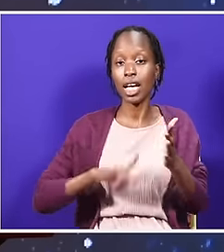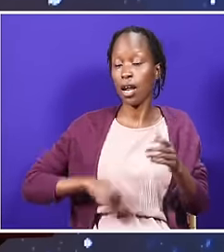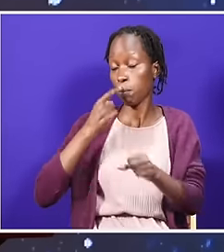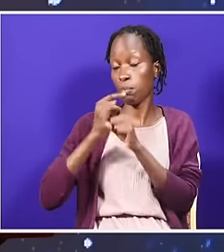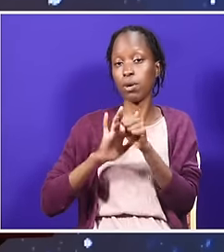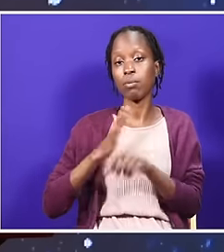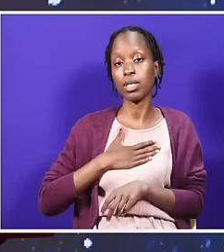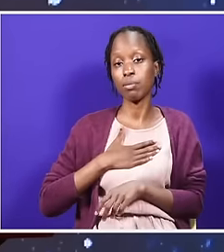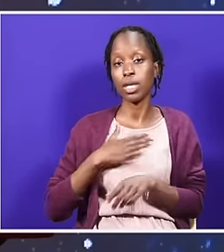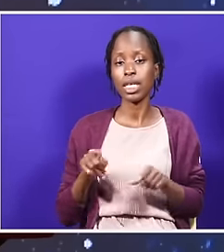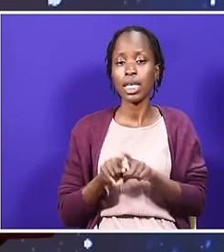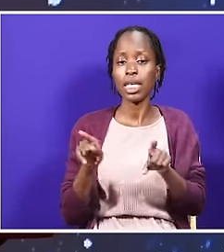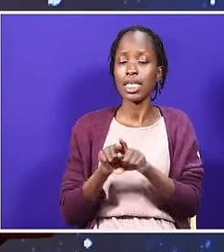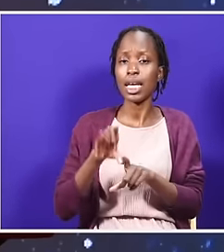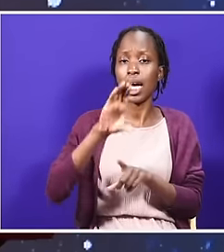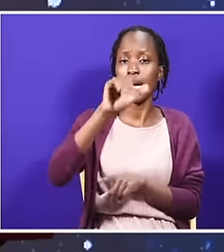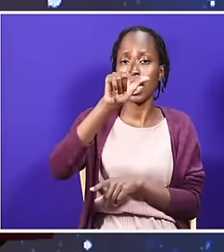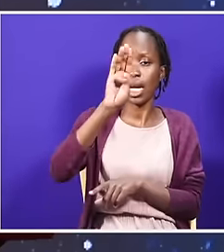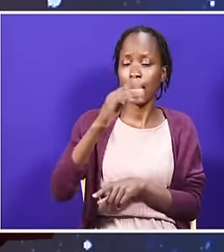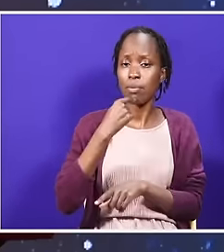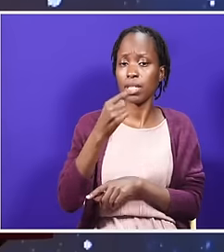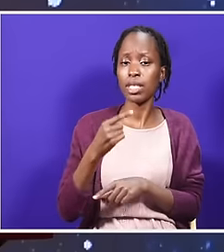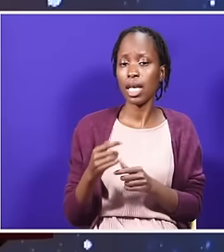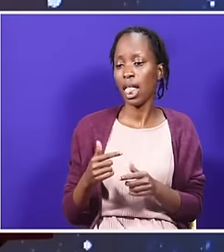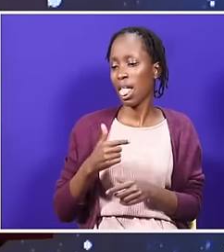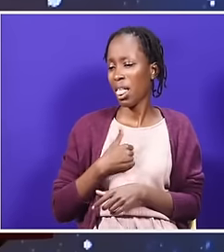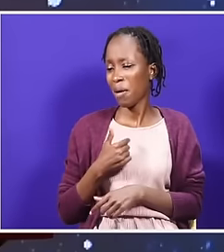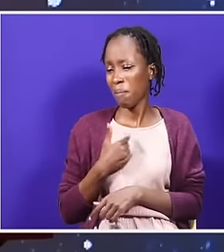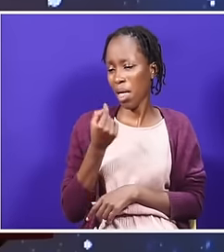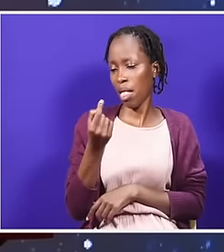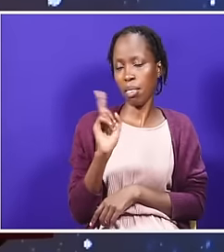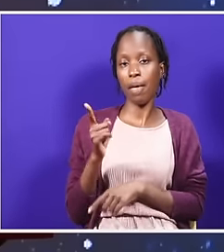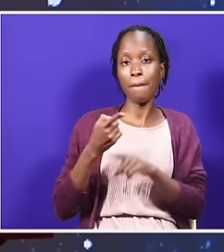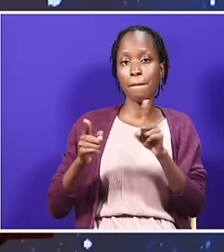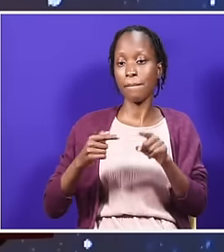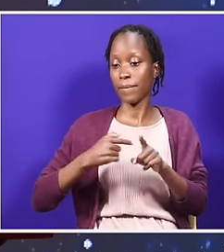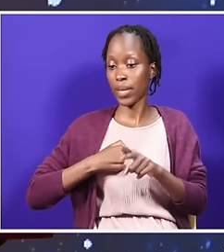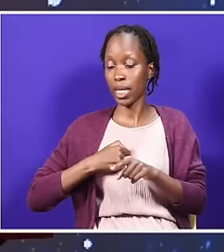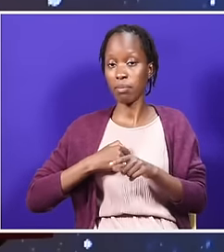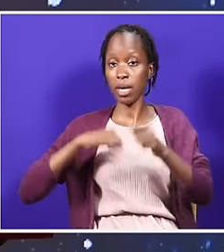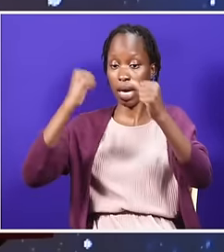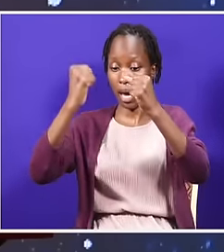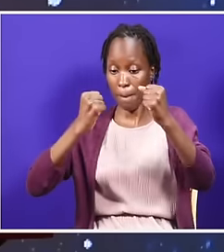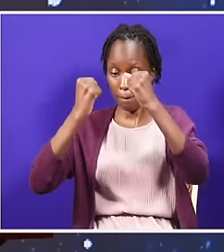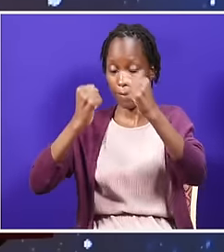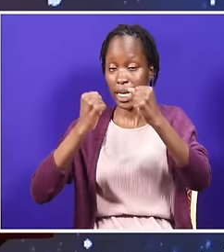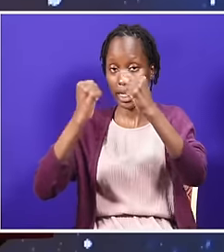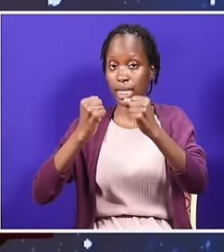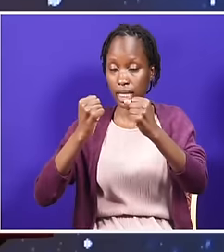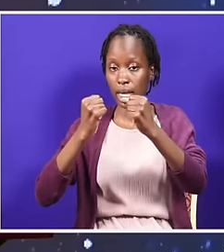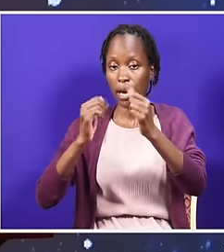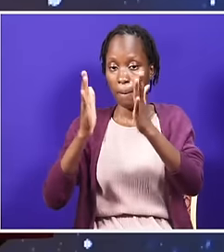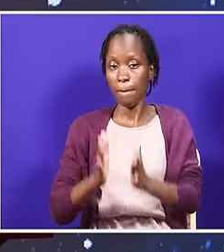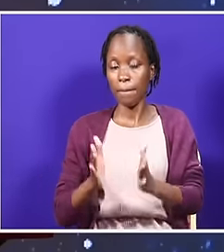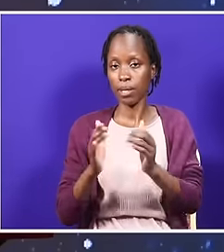Lord promised me. He was saying, I'm not a grasshopper. I'm a giant slayer. There are giants,